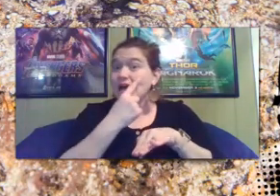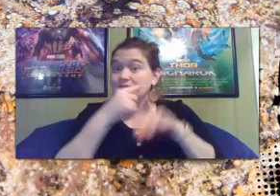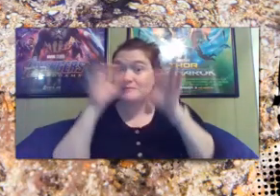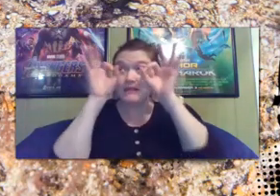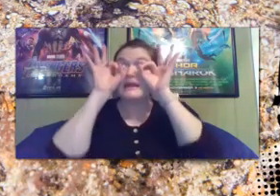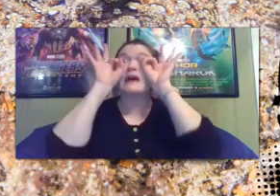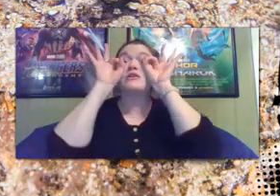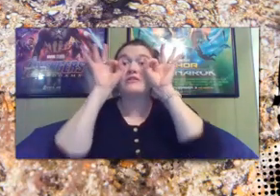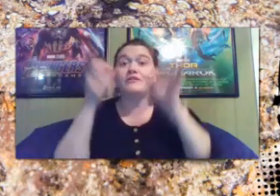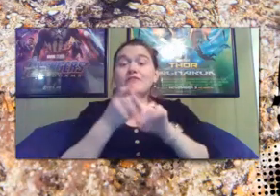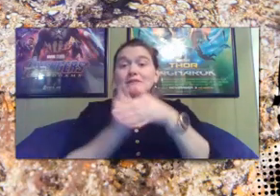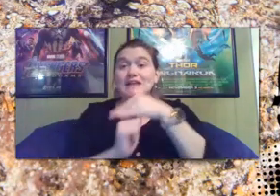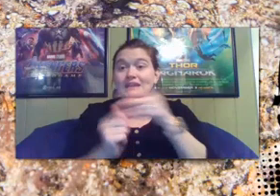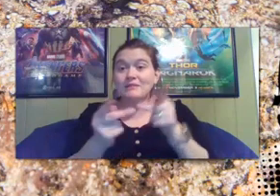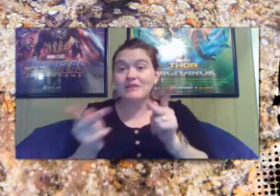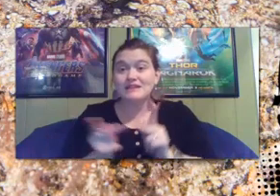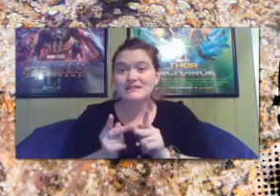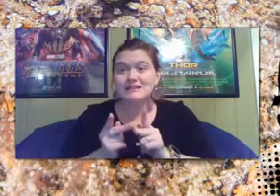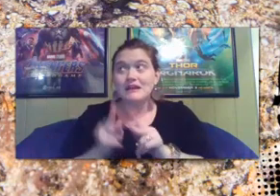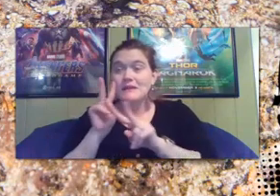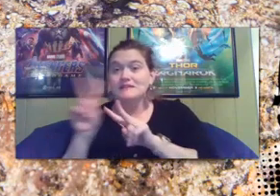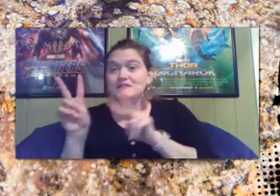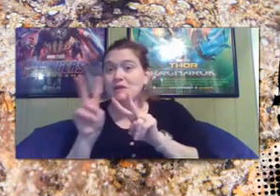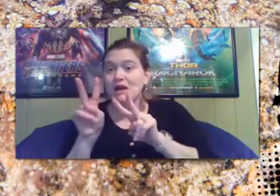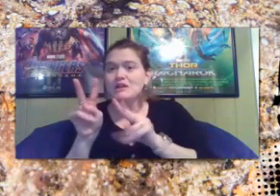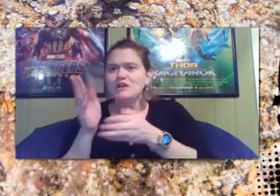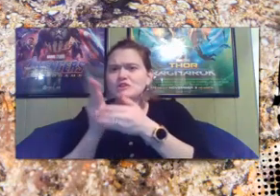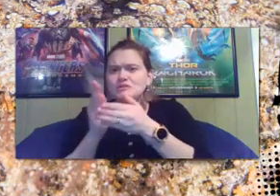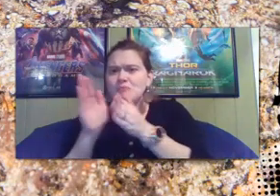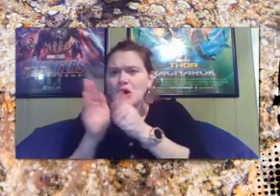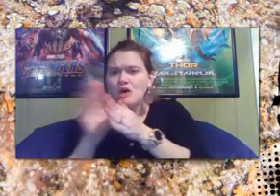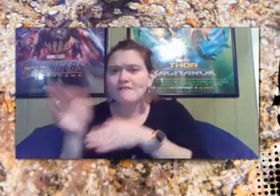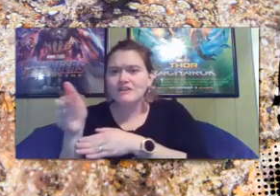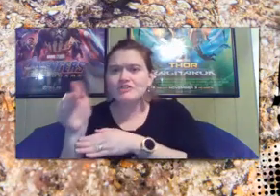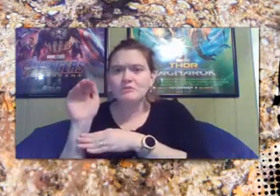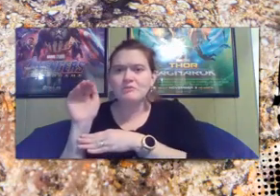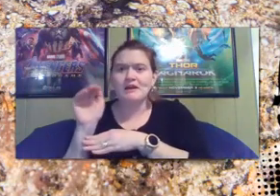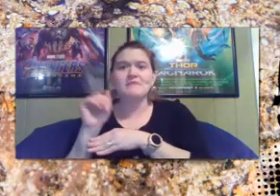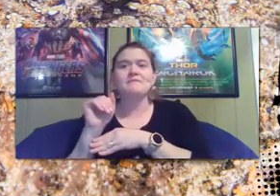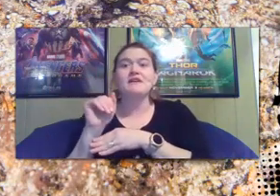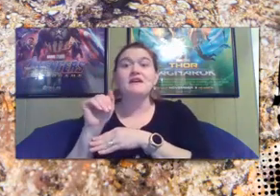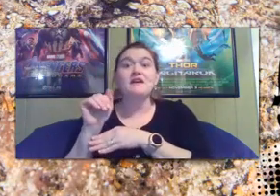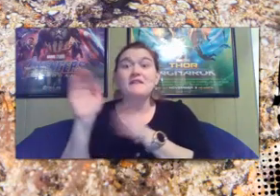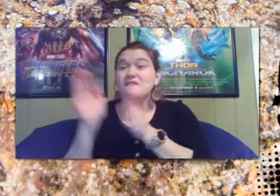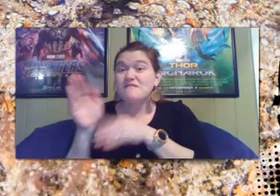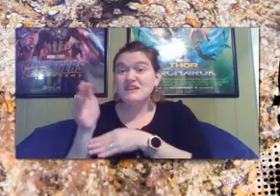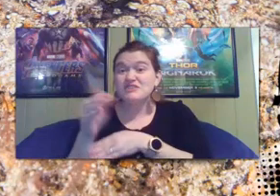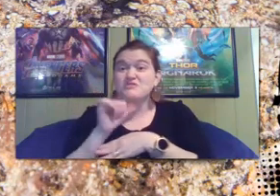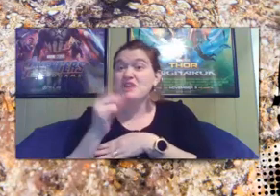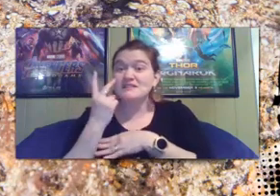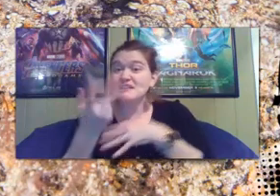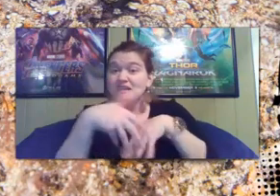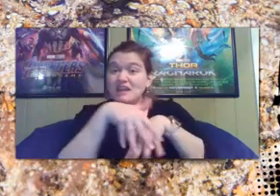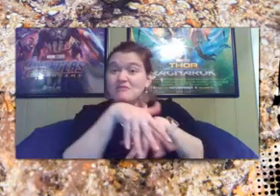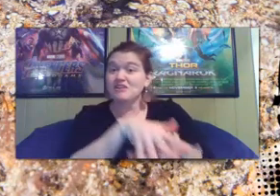flatfish eyes peek out from its hiding place. They spot small fish swimming by. The fish